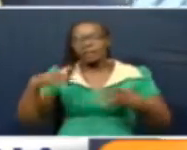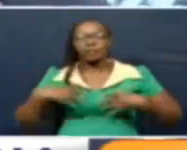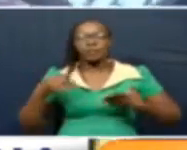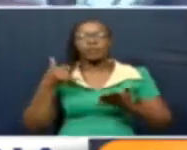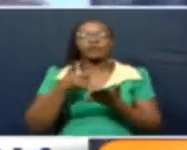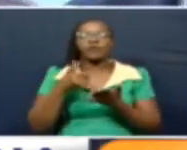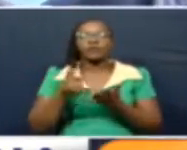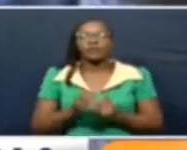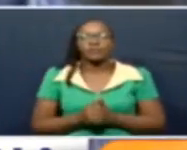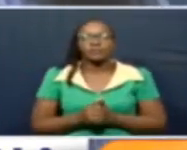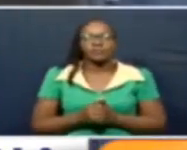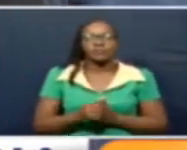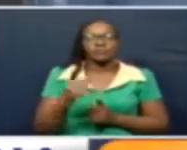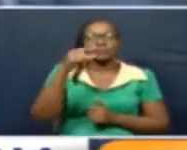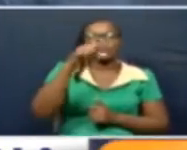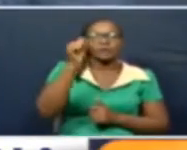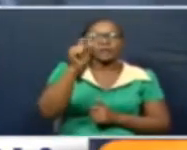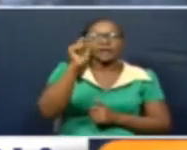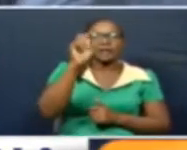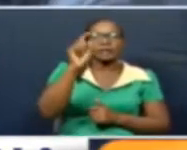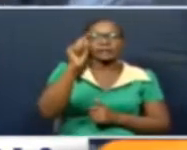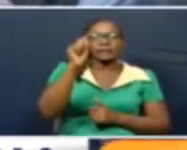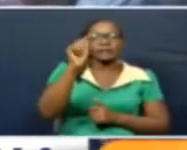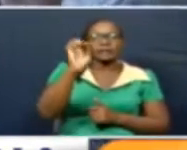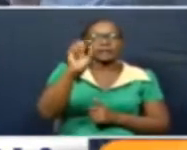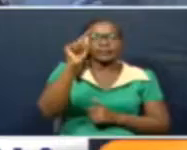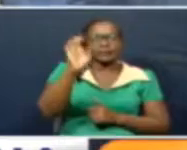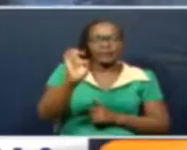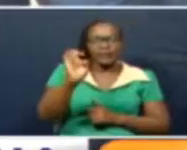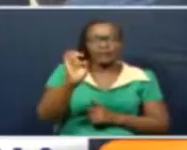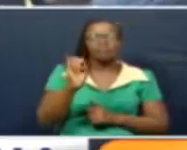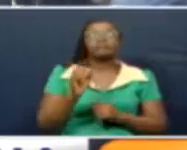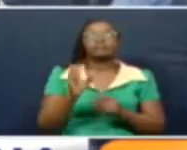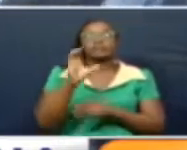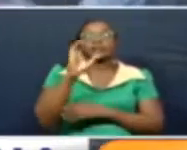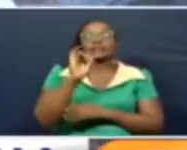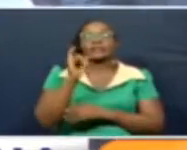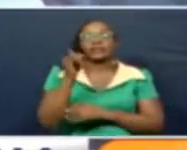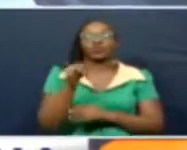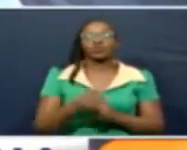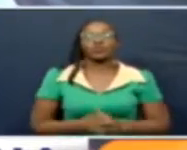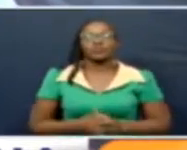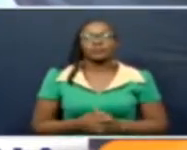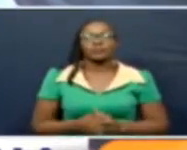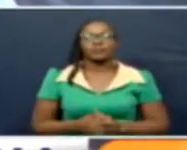Gatete Njoroge, Citizen Nipashe.